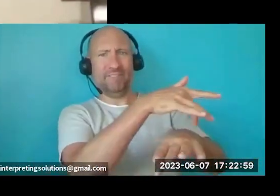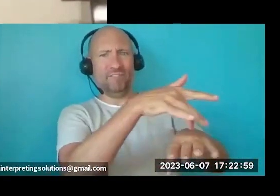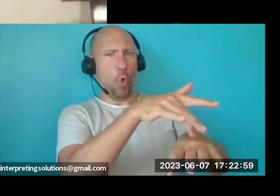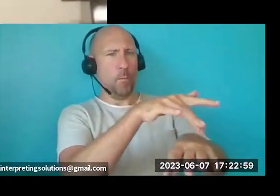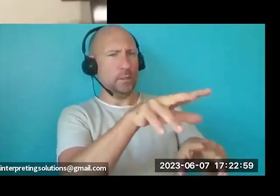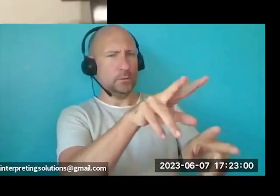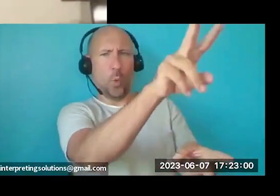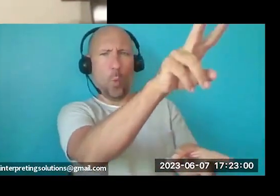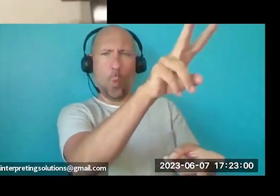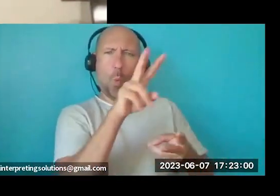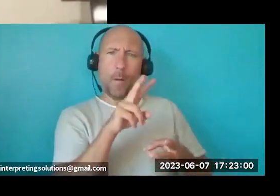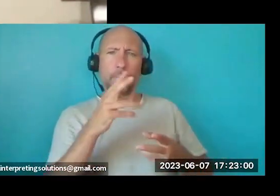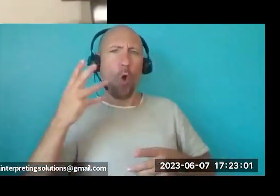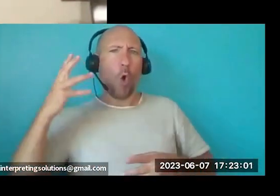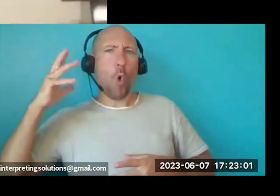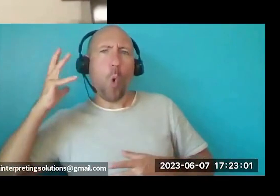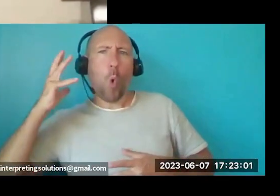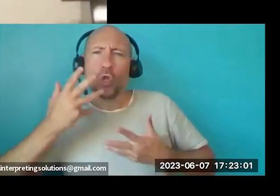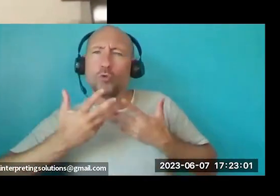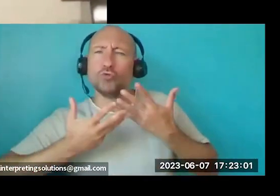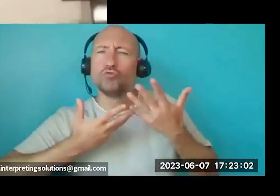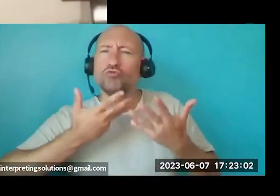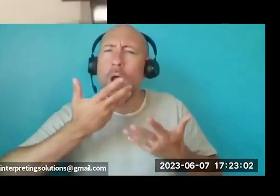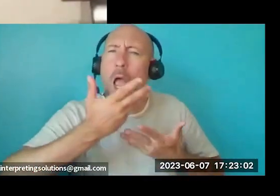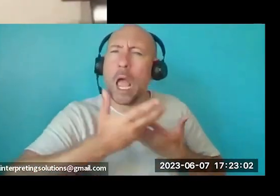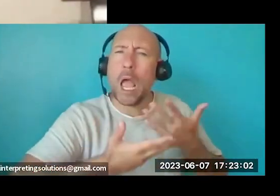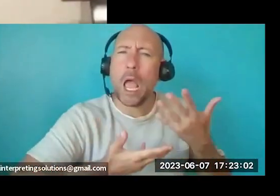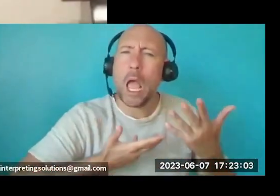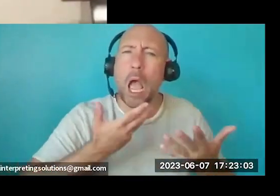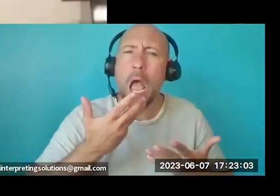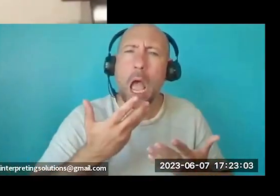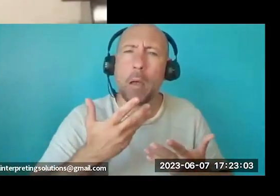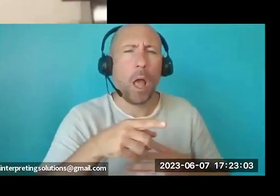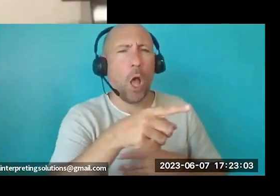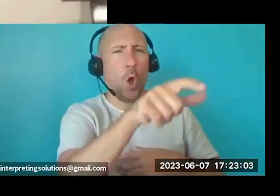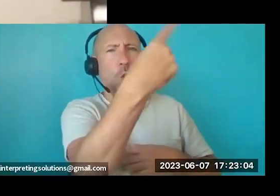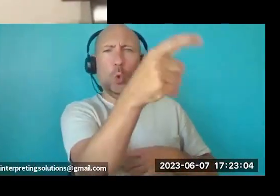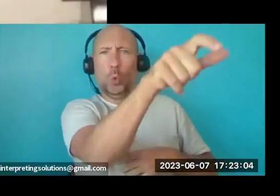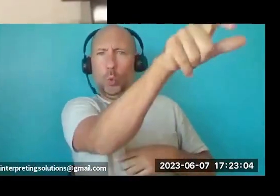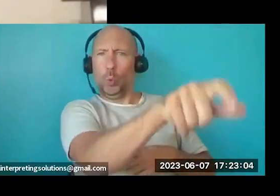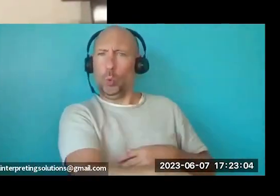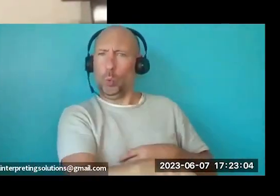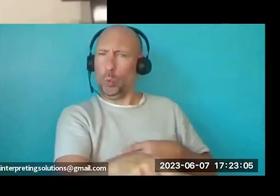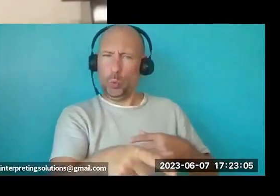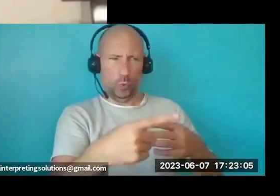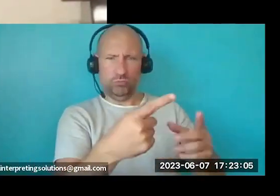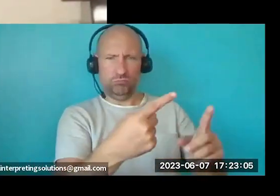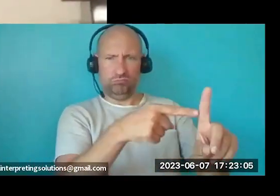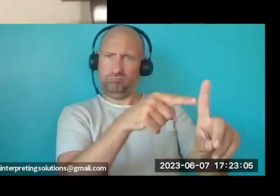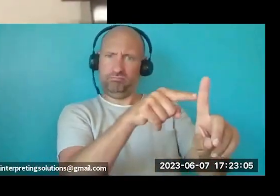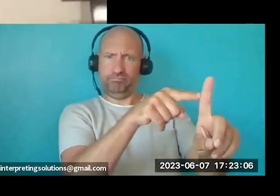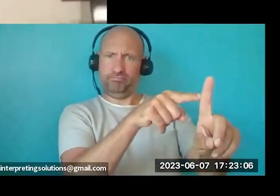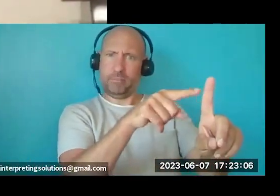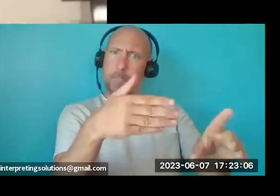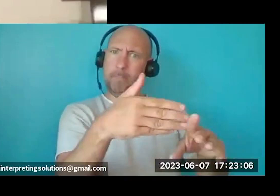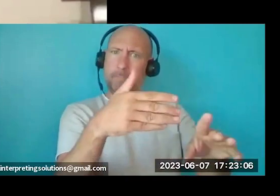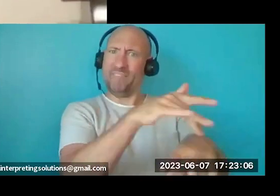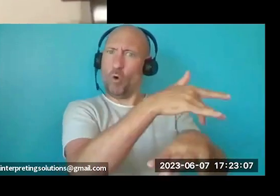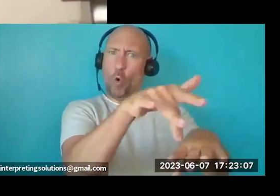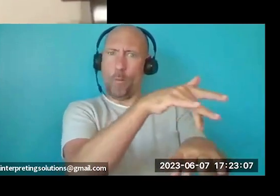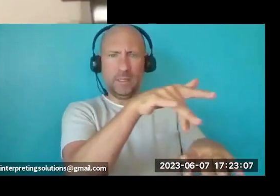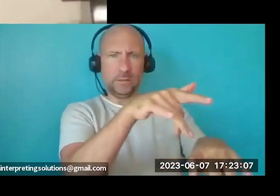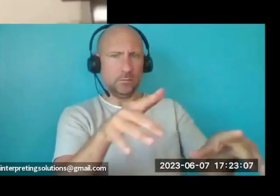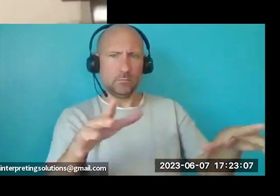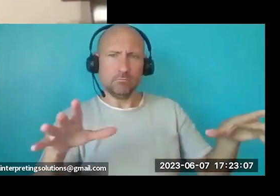described, talk about it with the artist who created the performance and with the